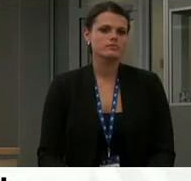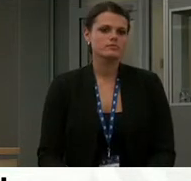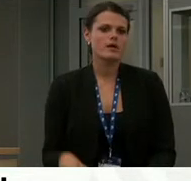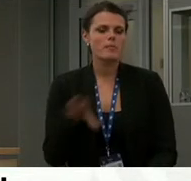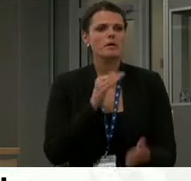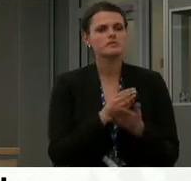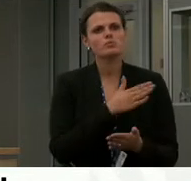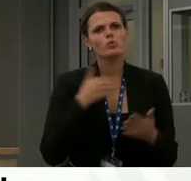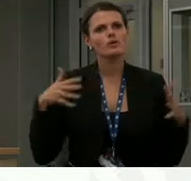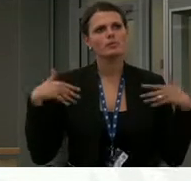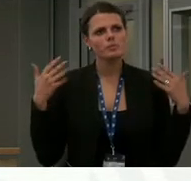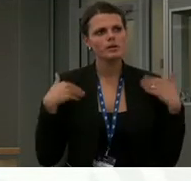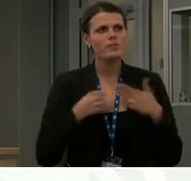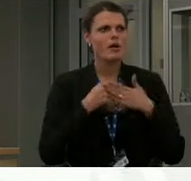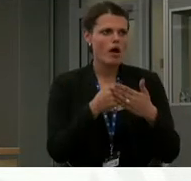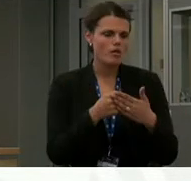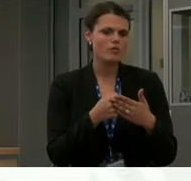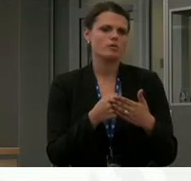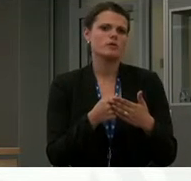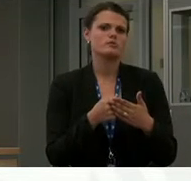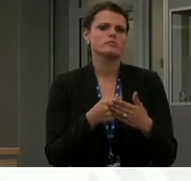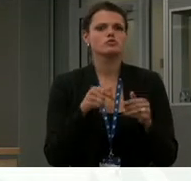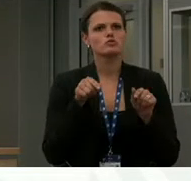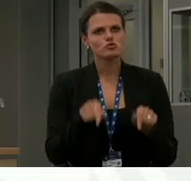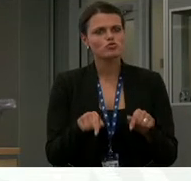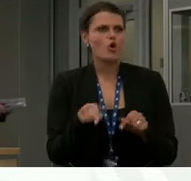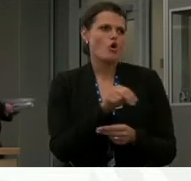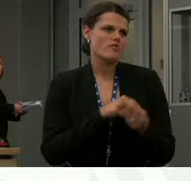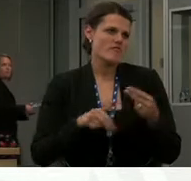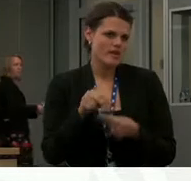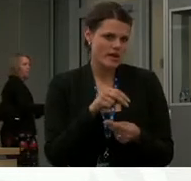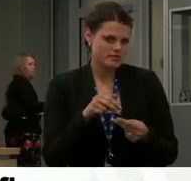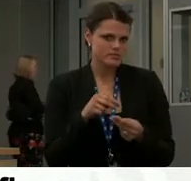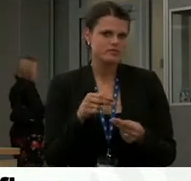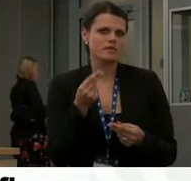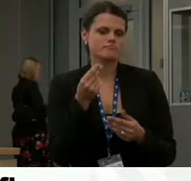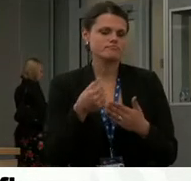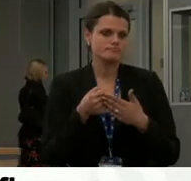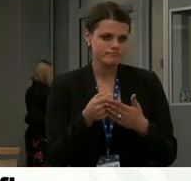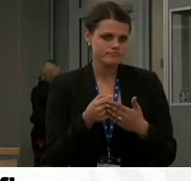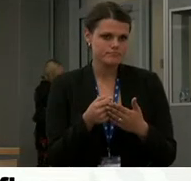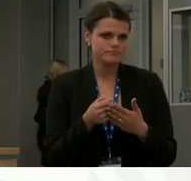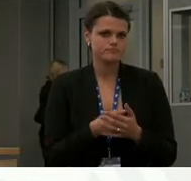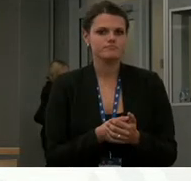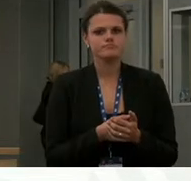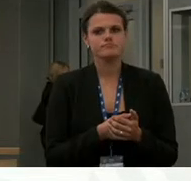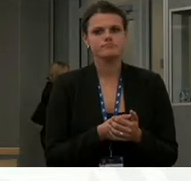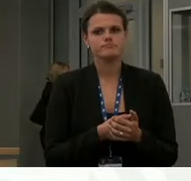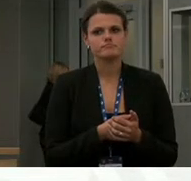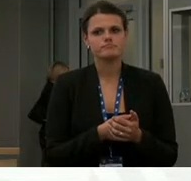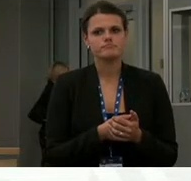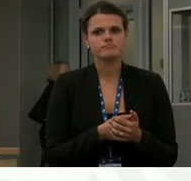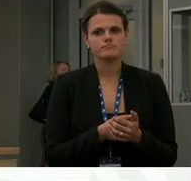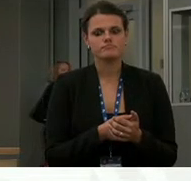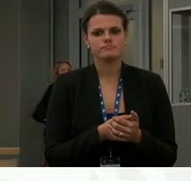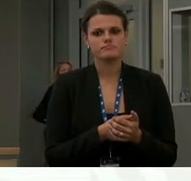We are very happy to support and co-finance this conference. When ratifying the United